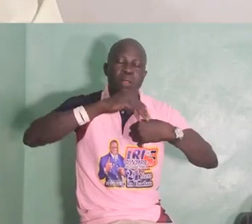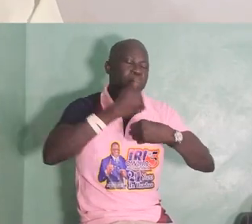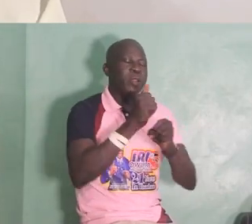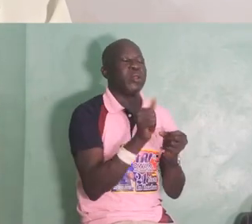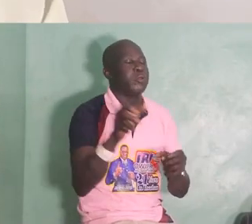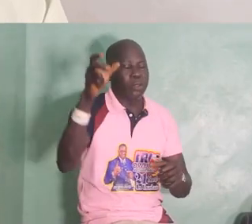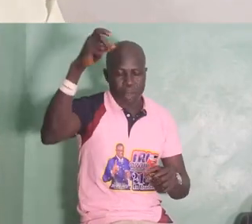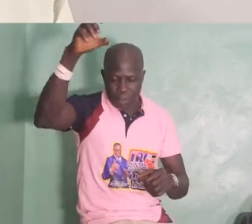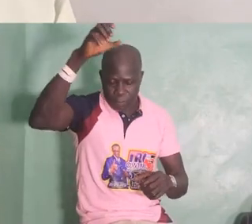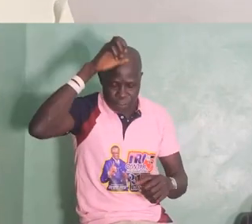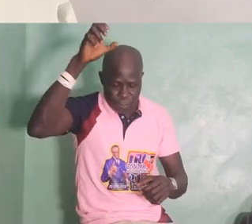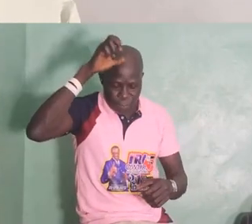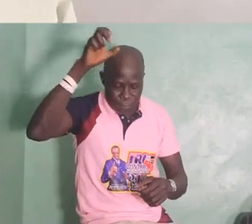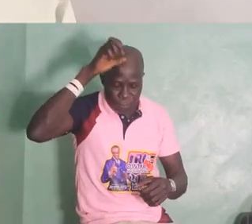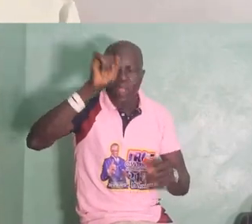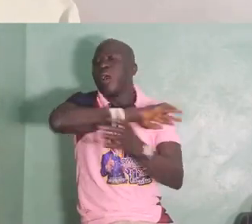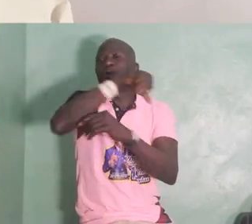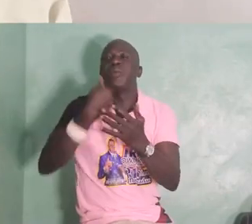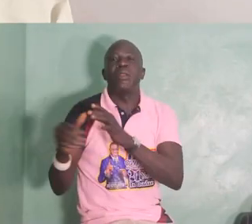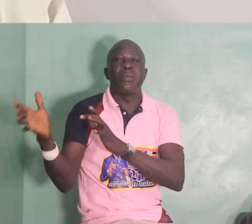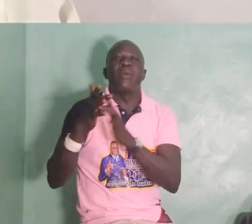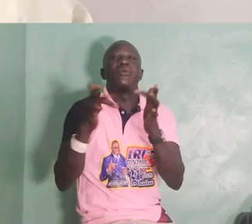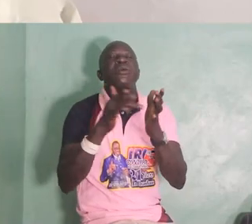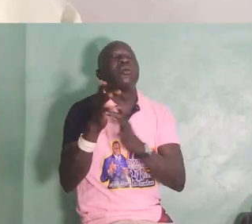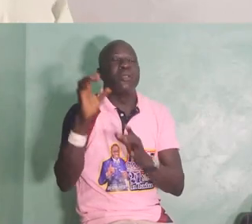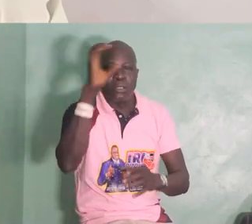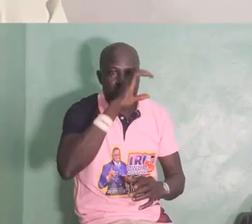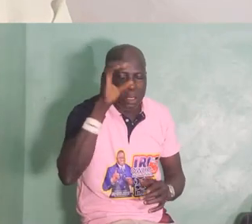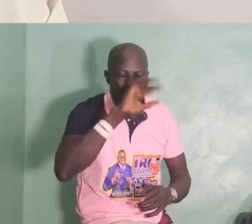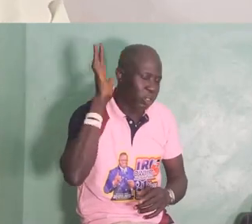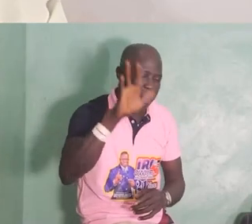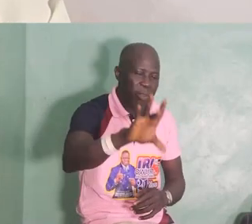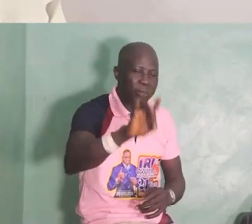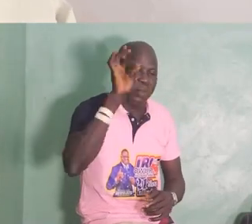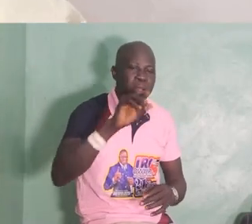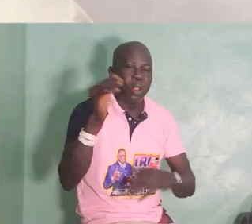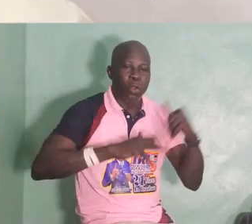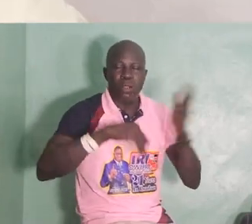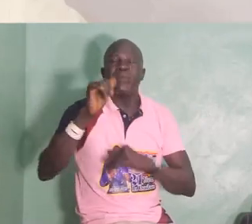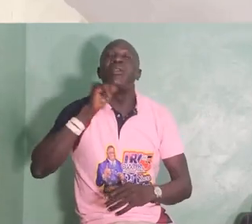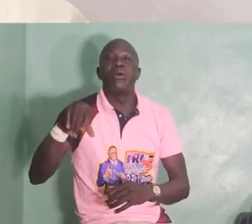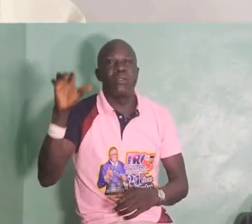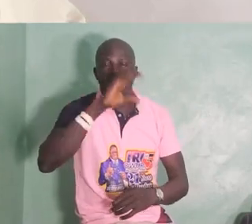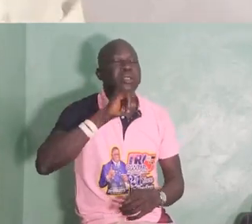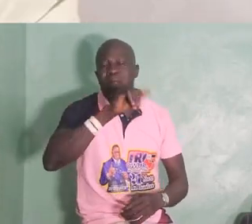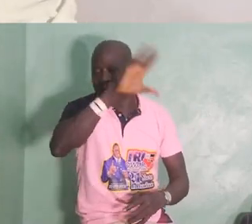make you as ignorant. The Bible says, seek and ye shall find. What you don't see for you can't get it. Is seek.